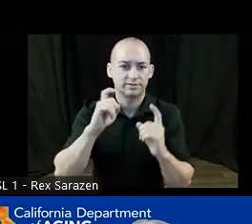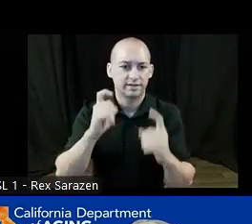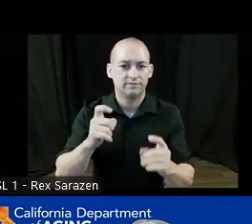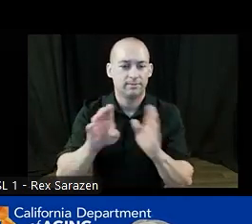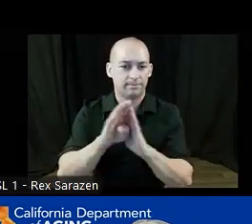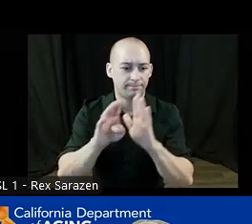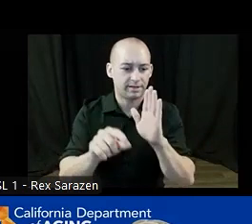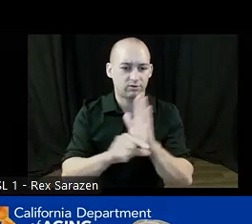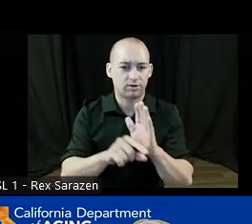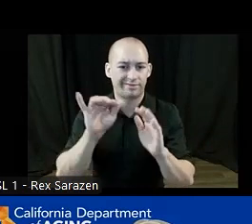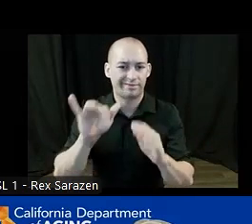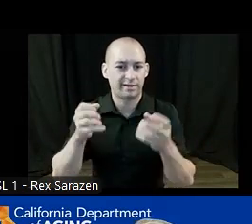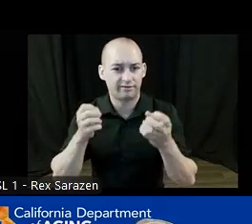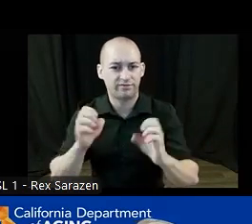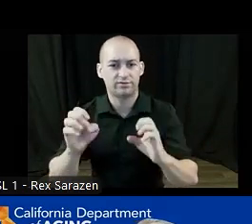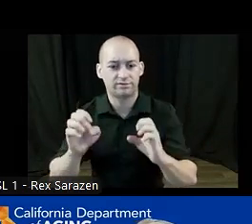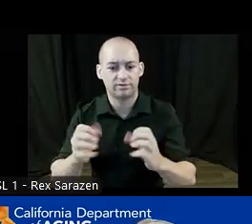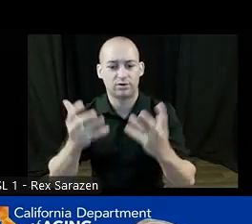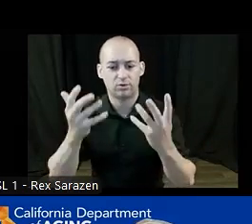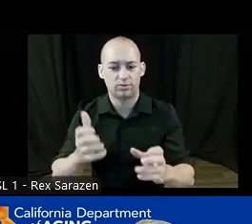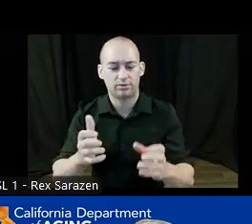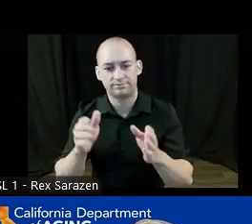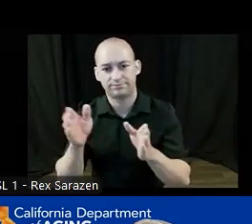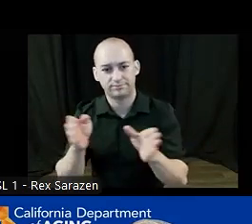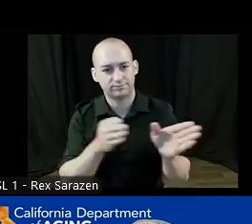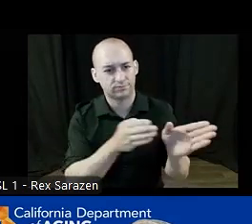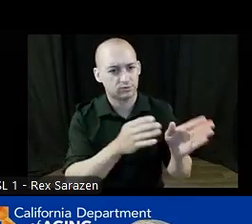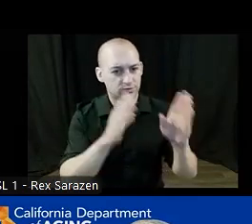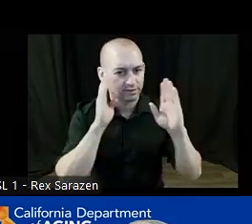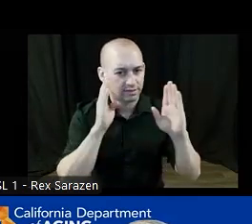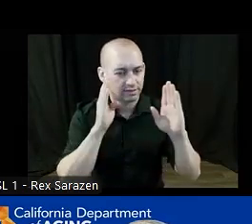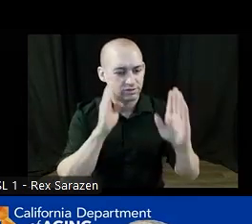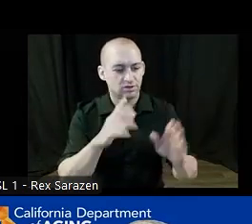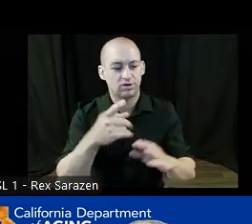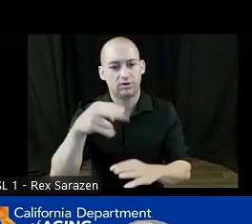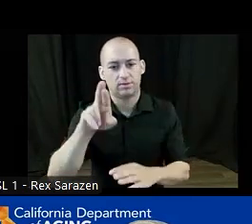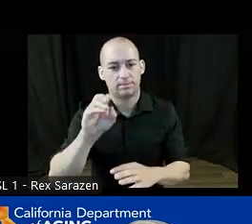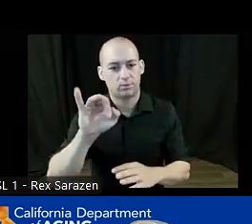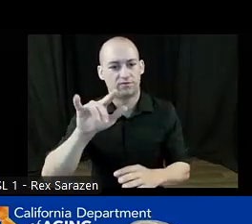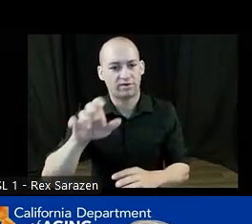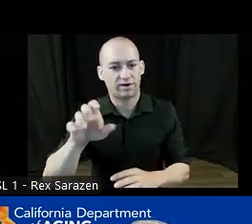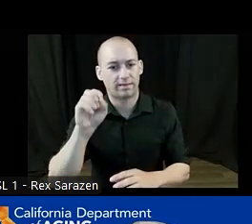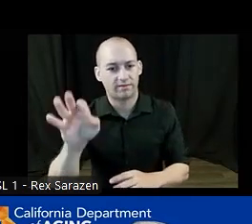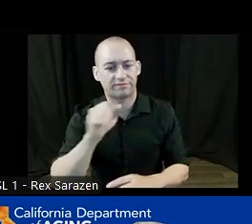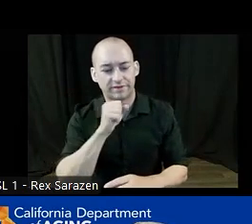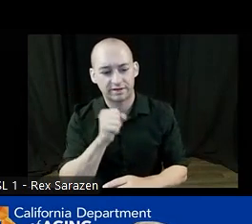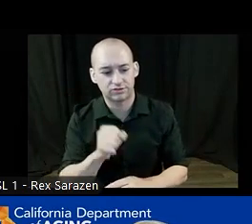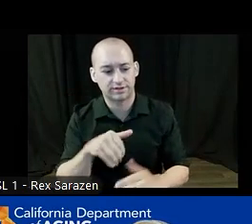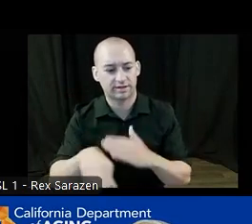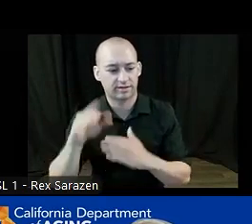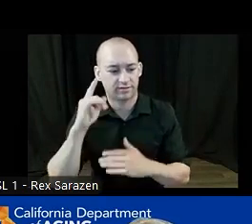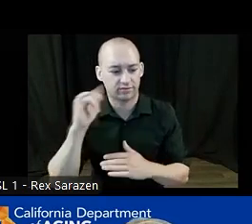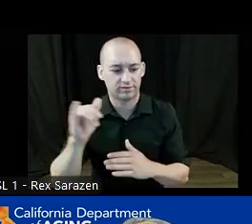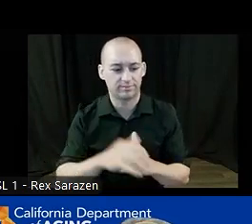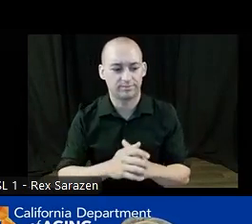effort, we wanted to just draw your attention to the profile of aging in California. Next slide, please. I know